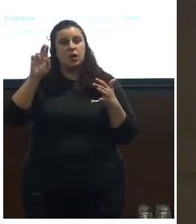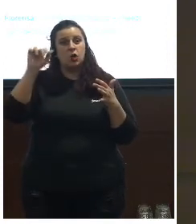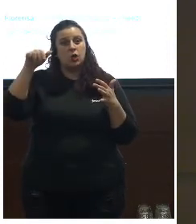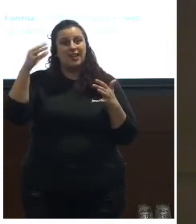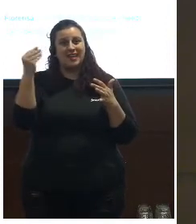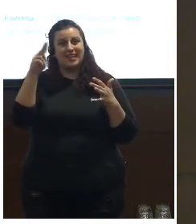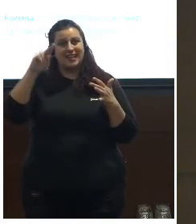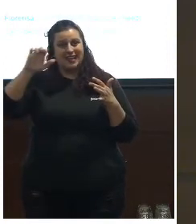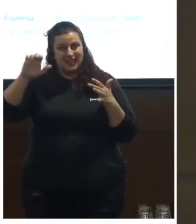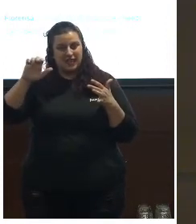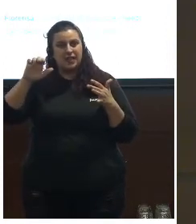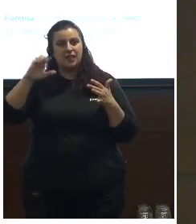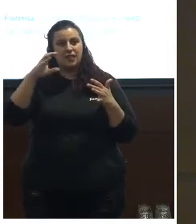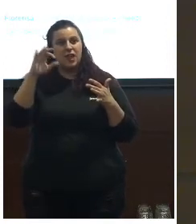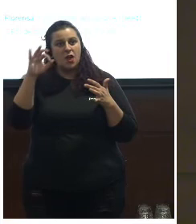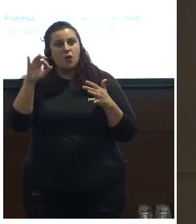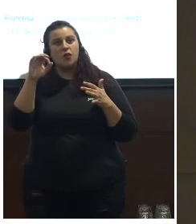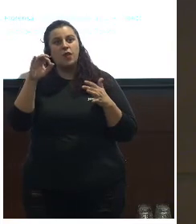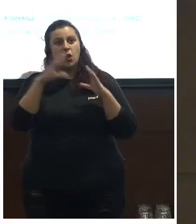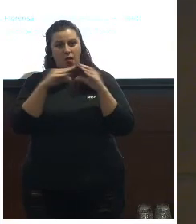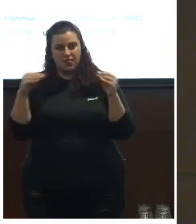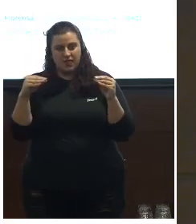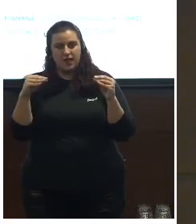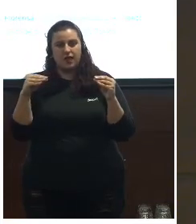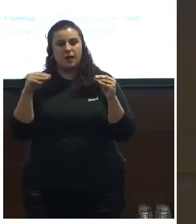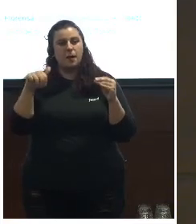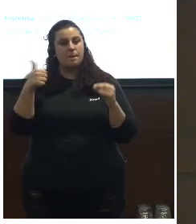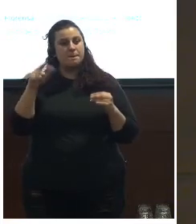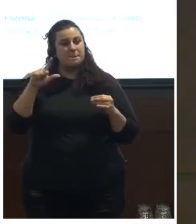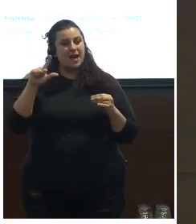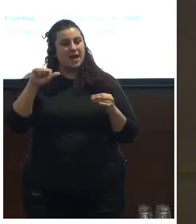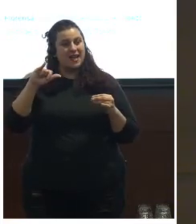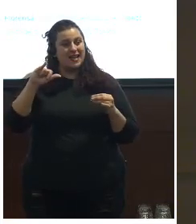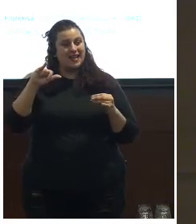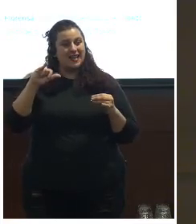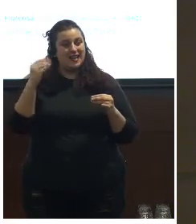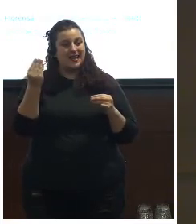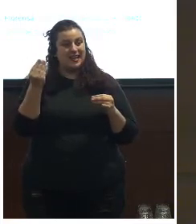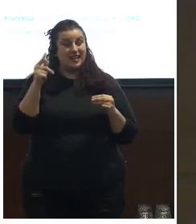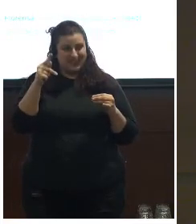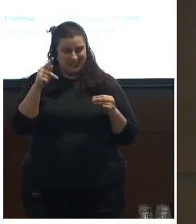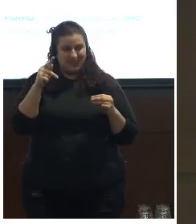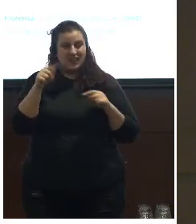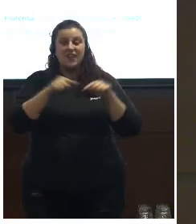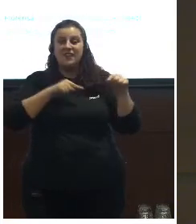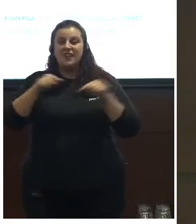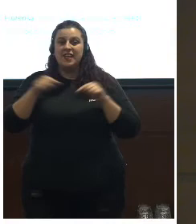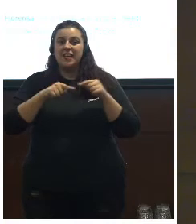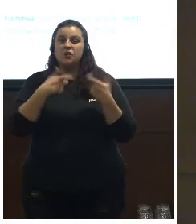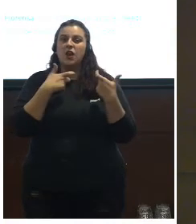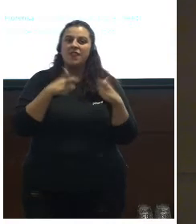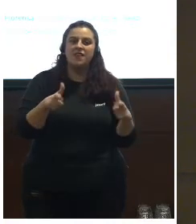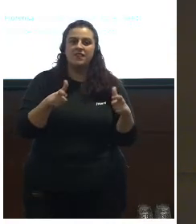Netherlands. And Malik is the director of the cruise division of the Ávoris Group, Be the Travel